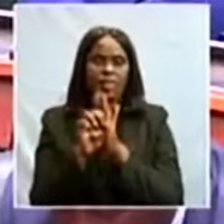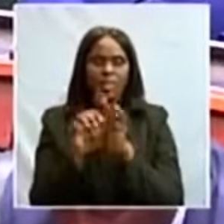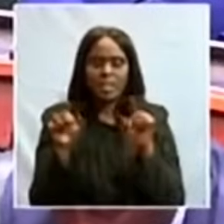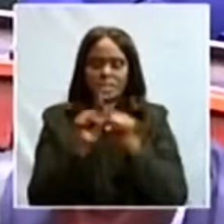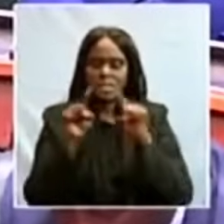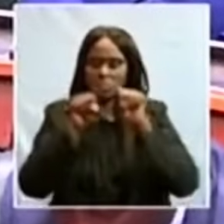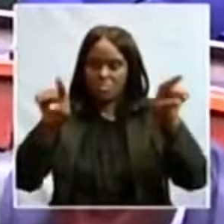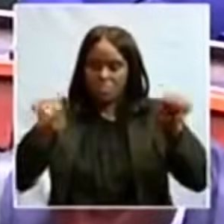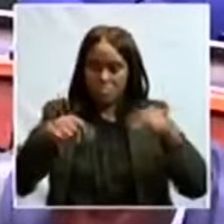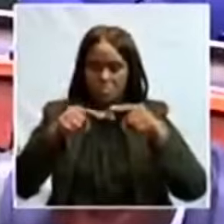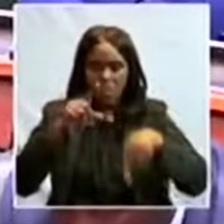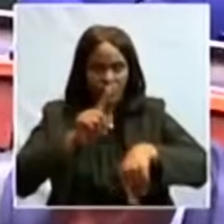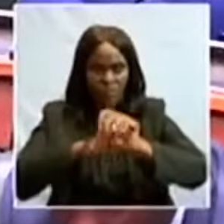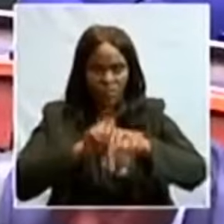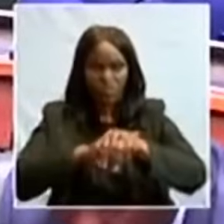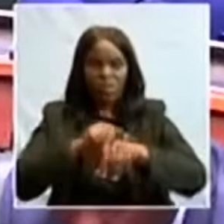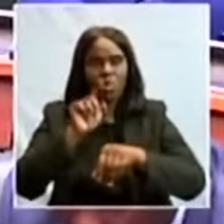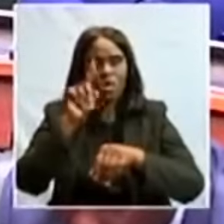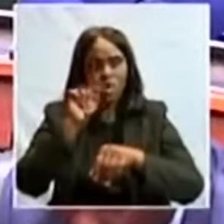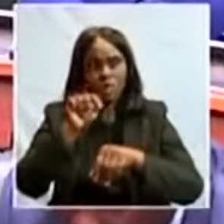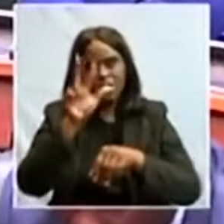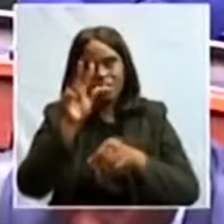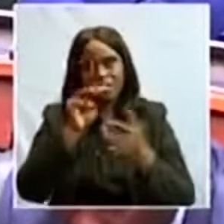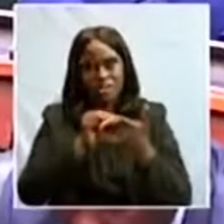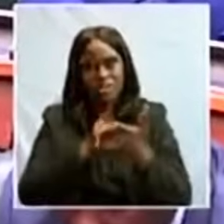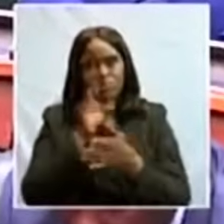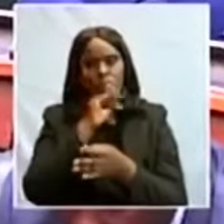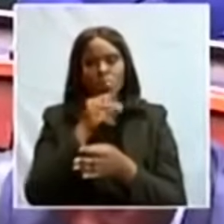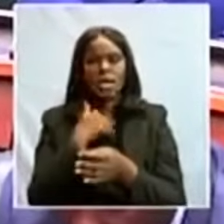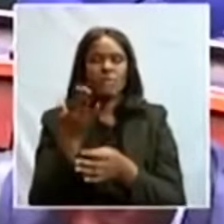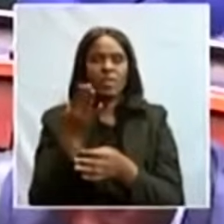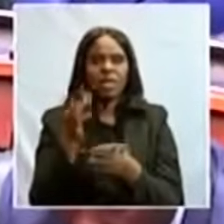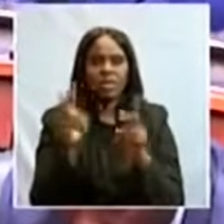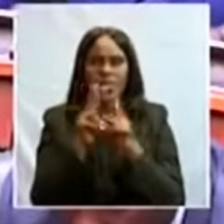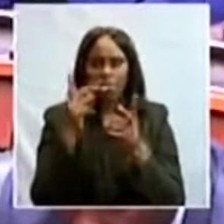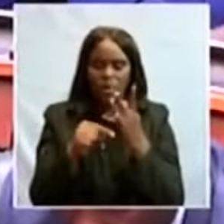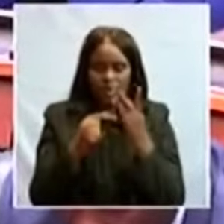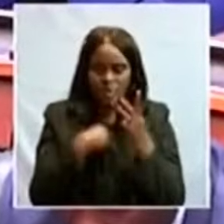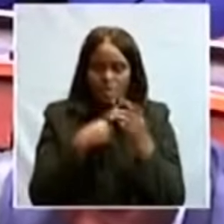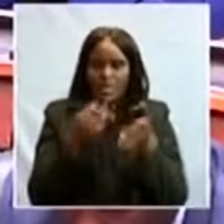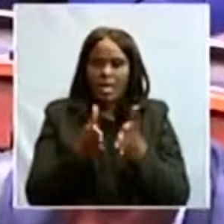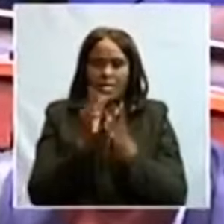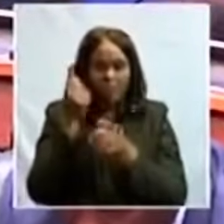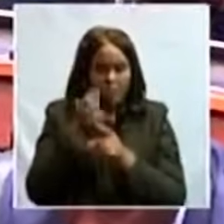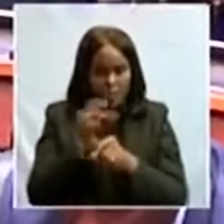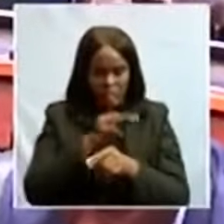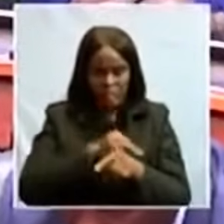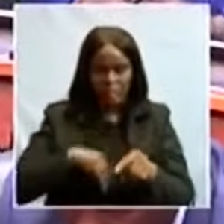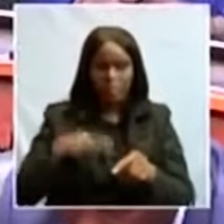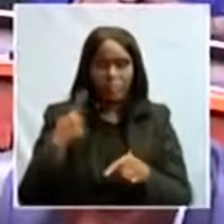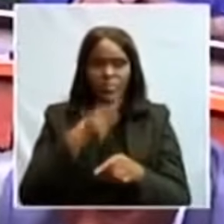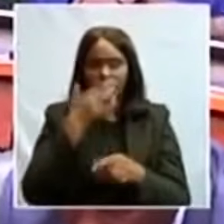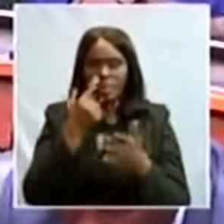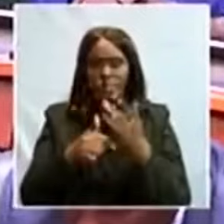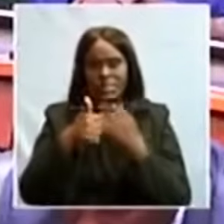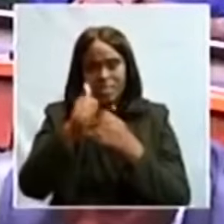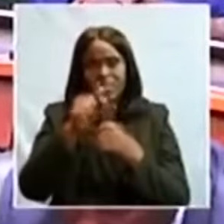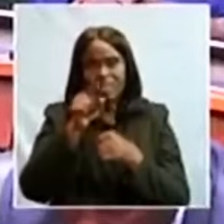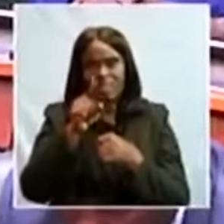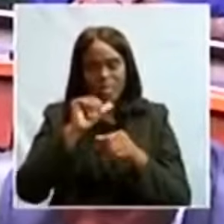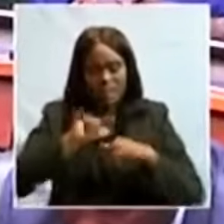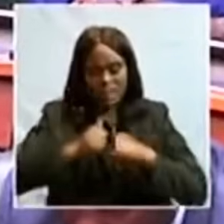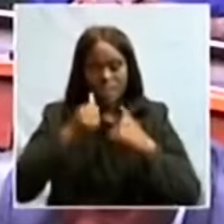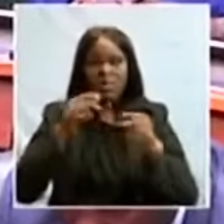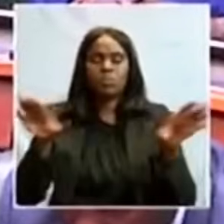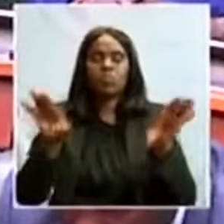pitch for football has been costed about 1.3 million. So what I'm asking from members of parliament is, as we rise,